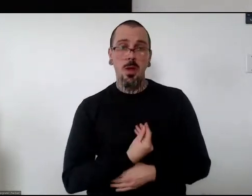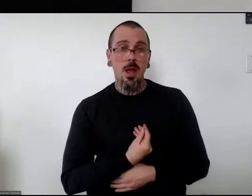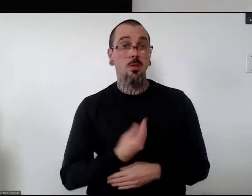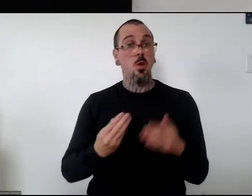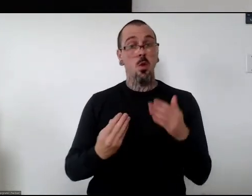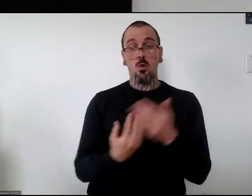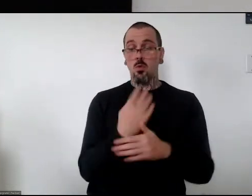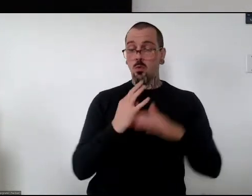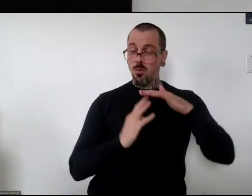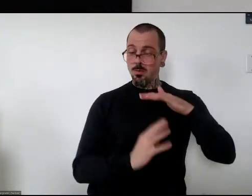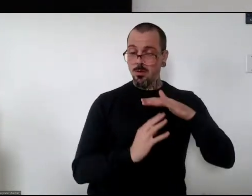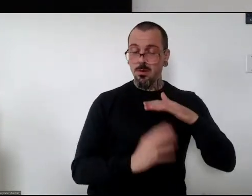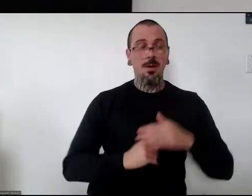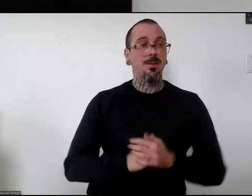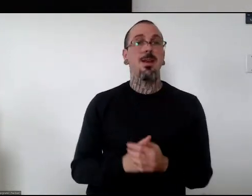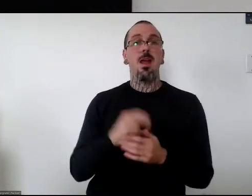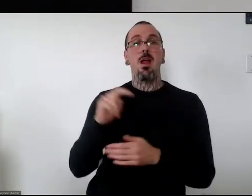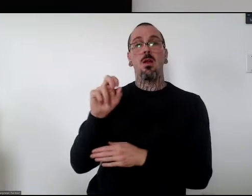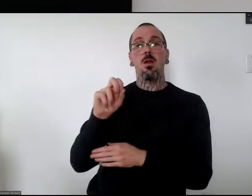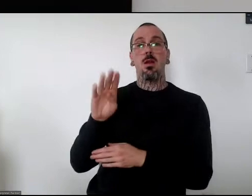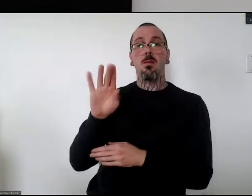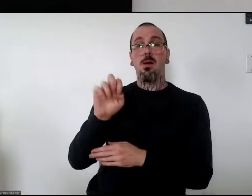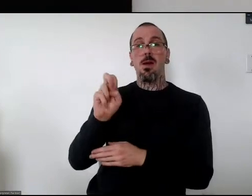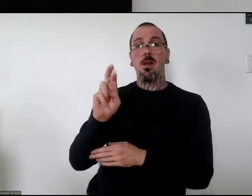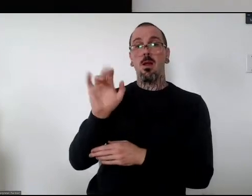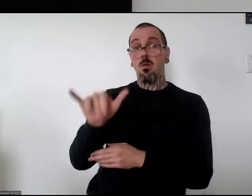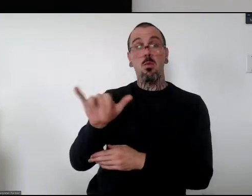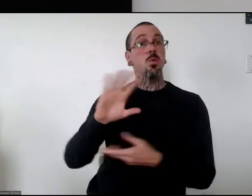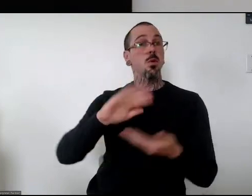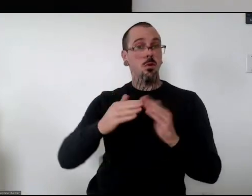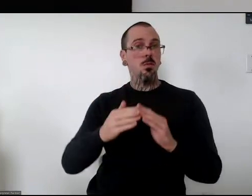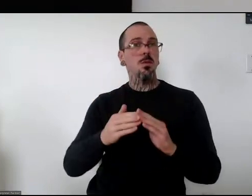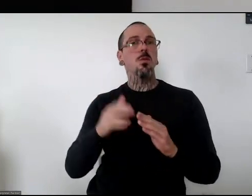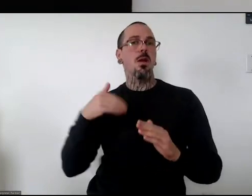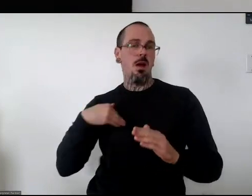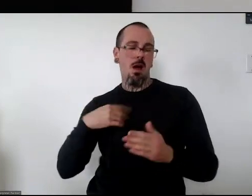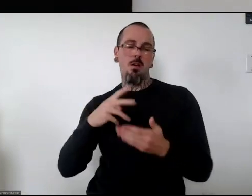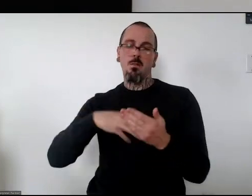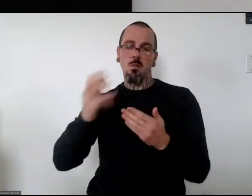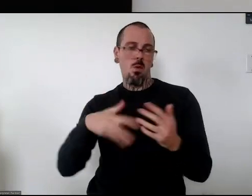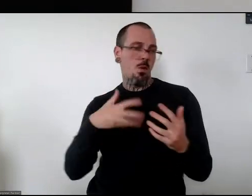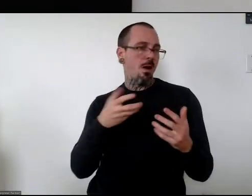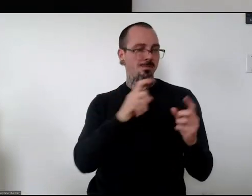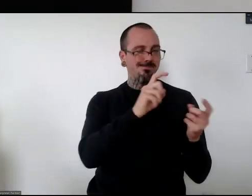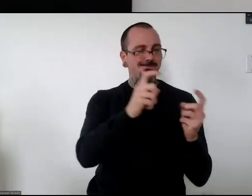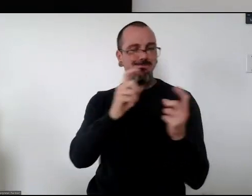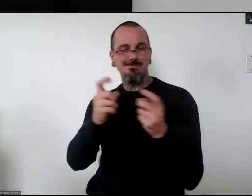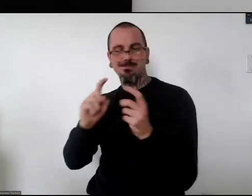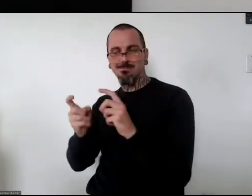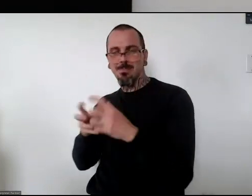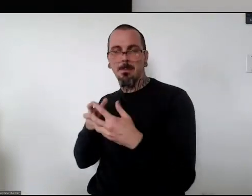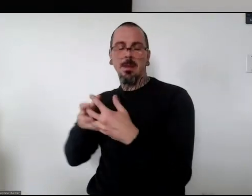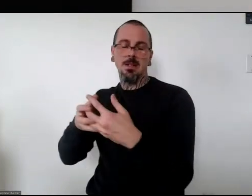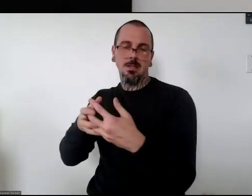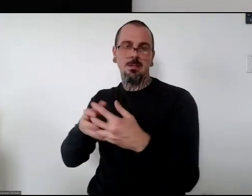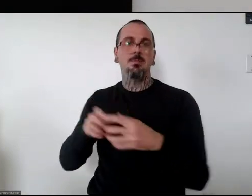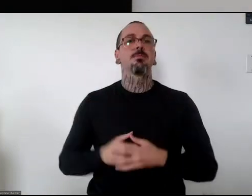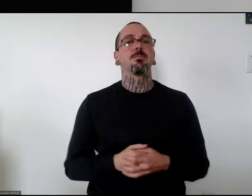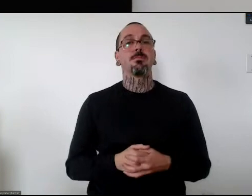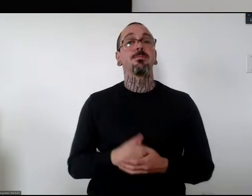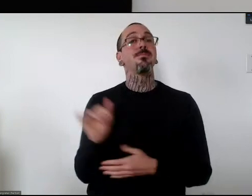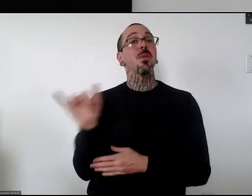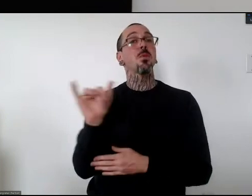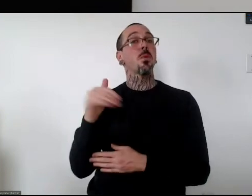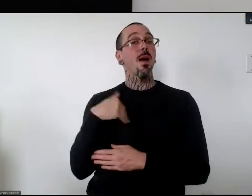communities. We will also be piloting a Train the Trainer workshop in the spring to help regional committees bring the program to a